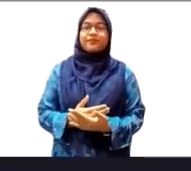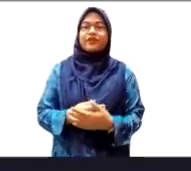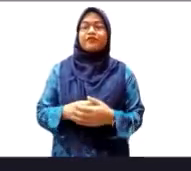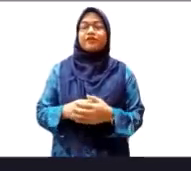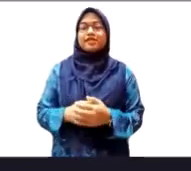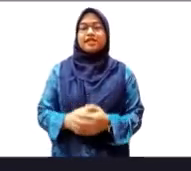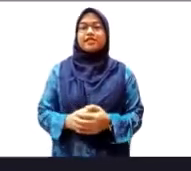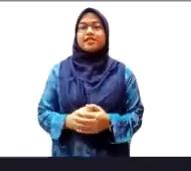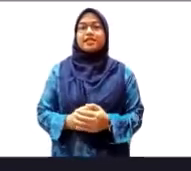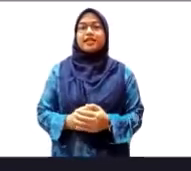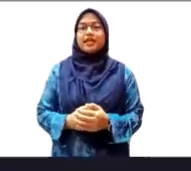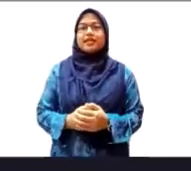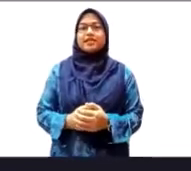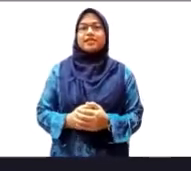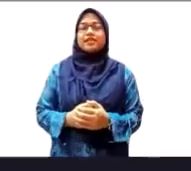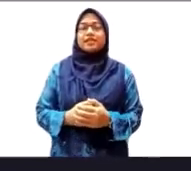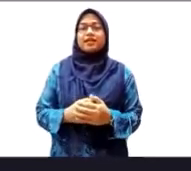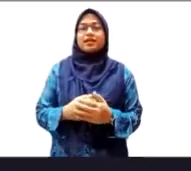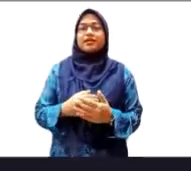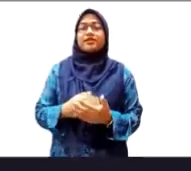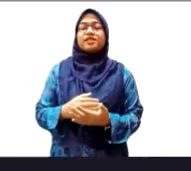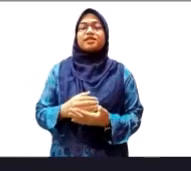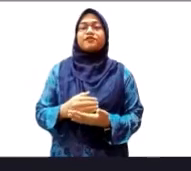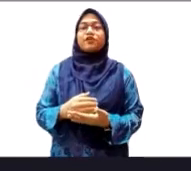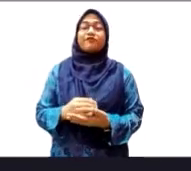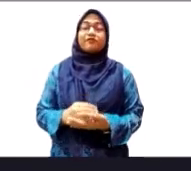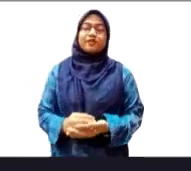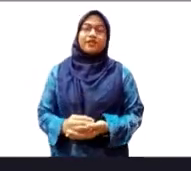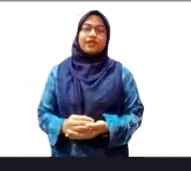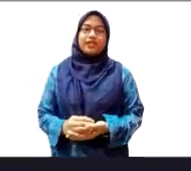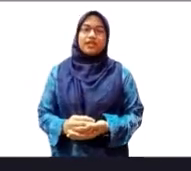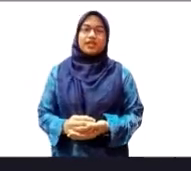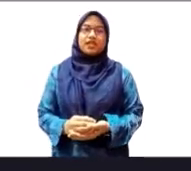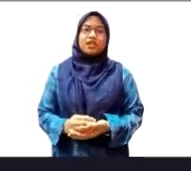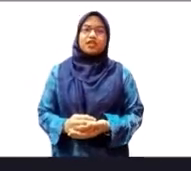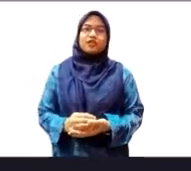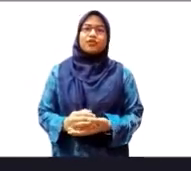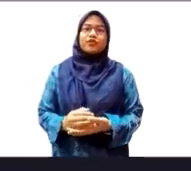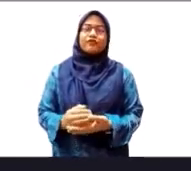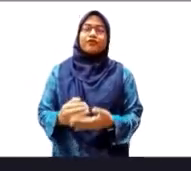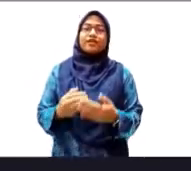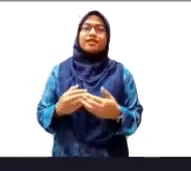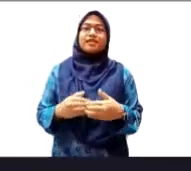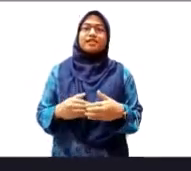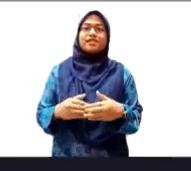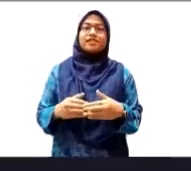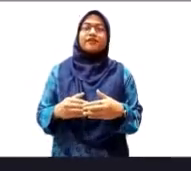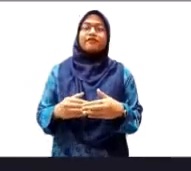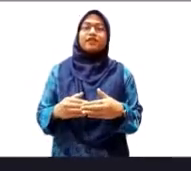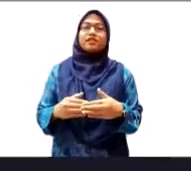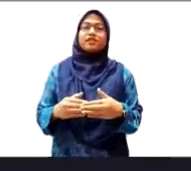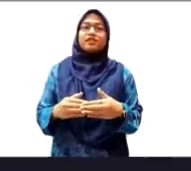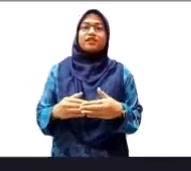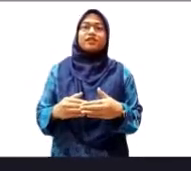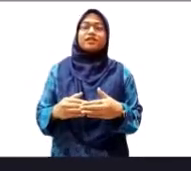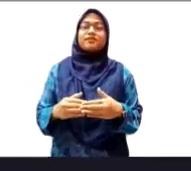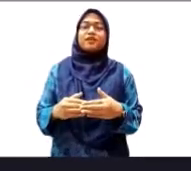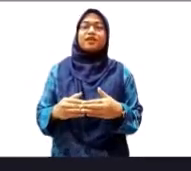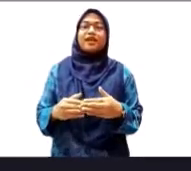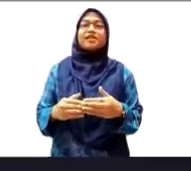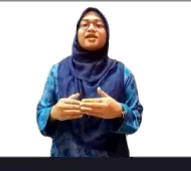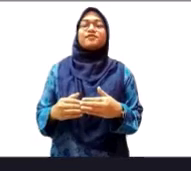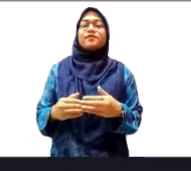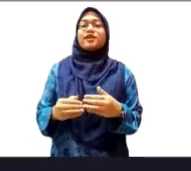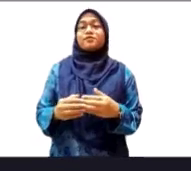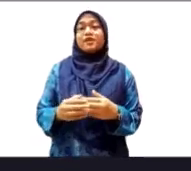alphabets. For section C, it is reasons for unfamiliarity. So for this section, after it is